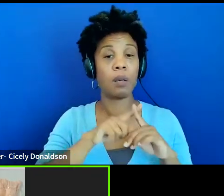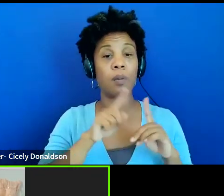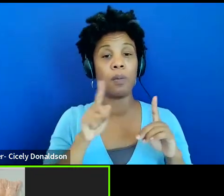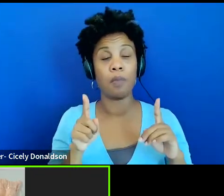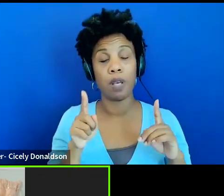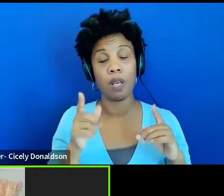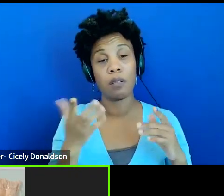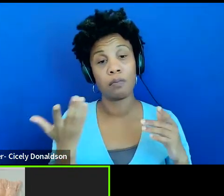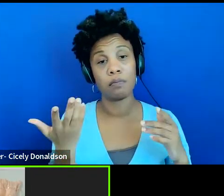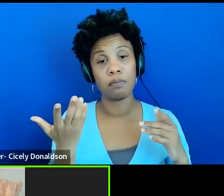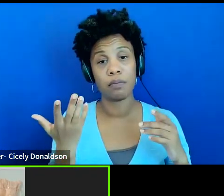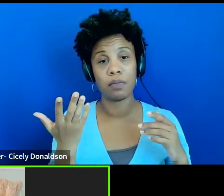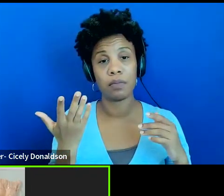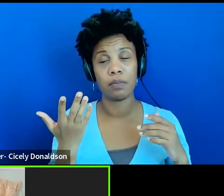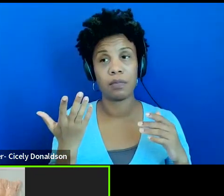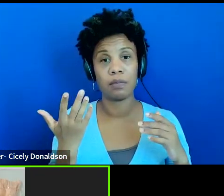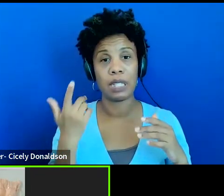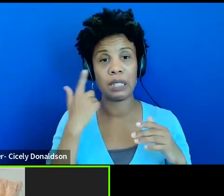weeks ago.